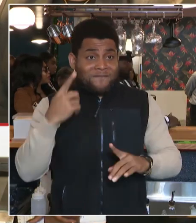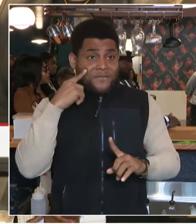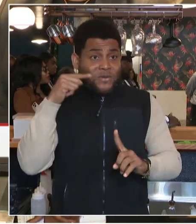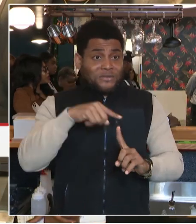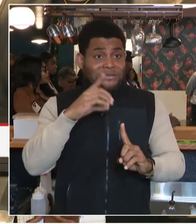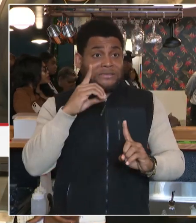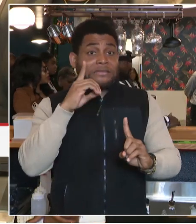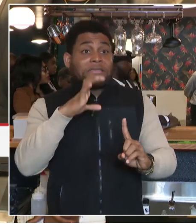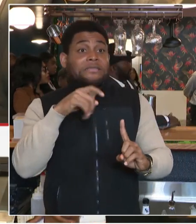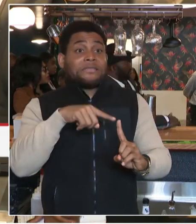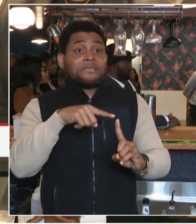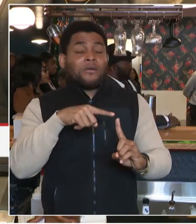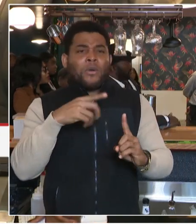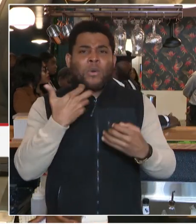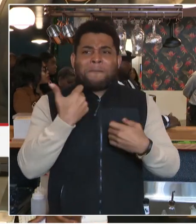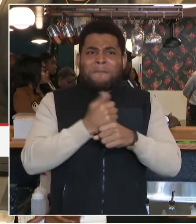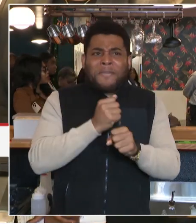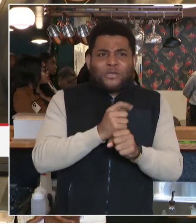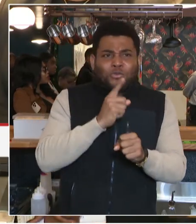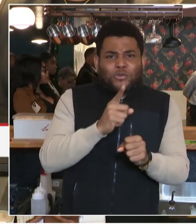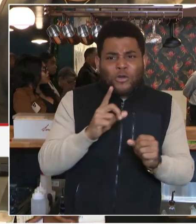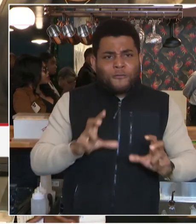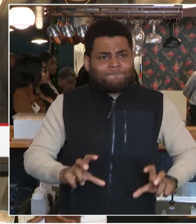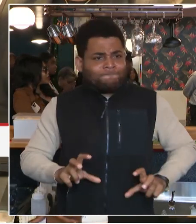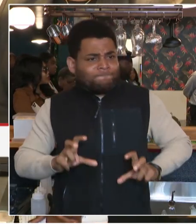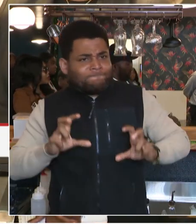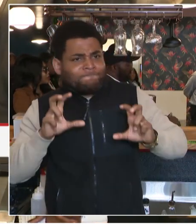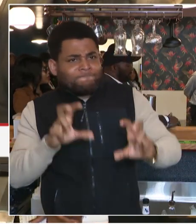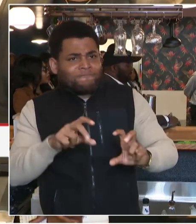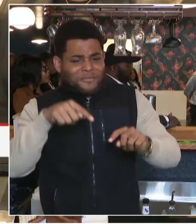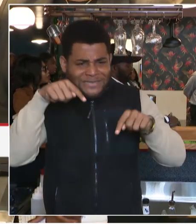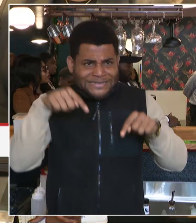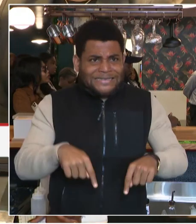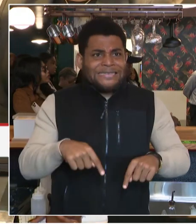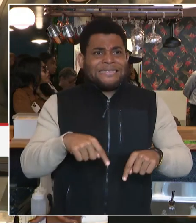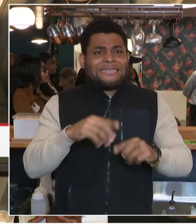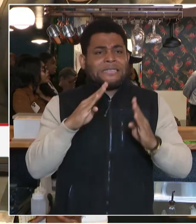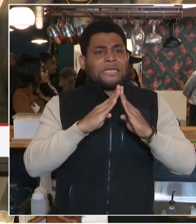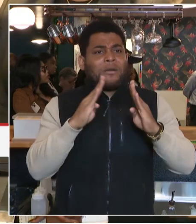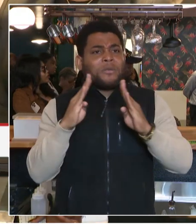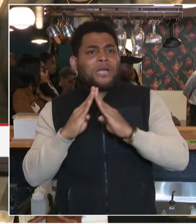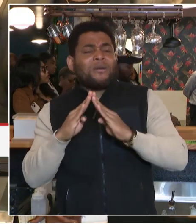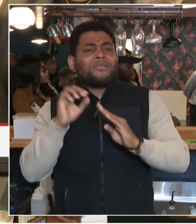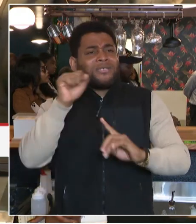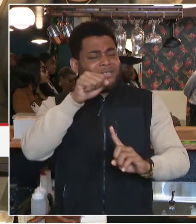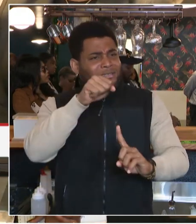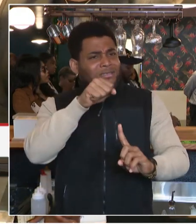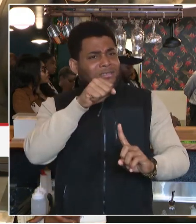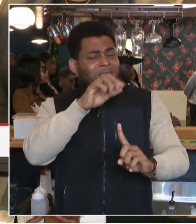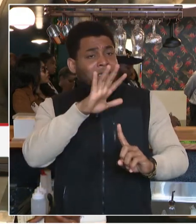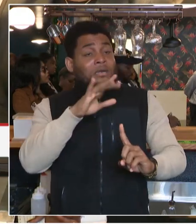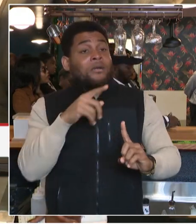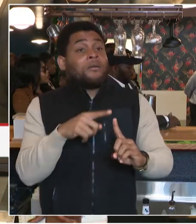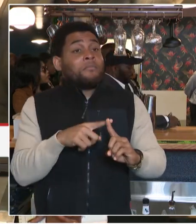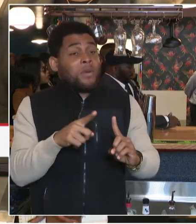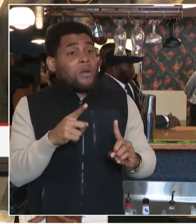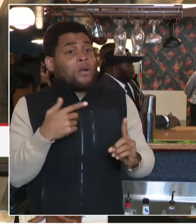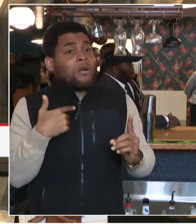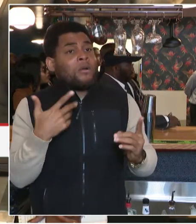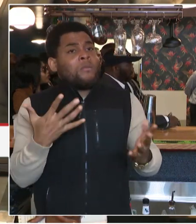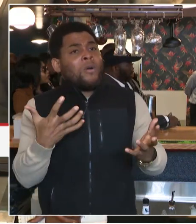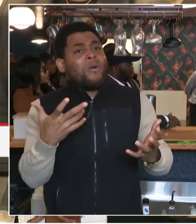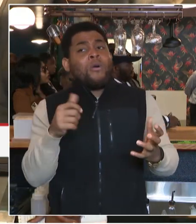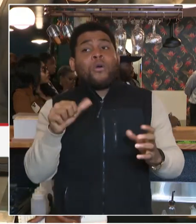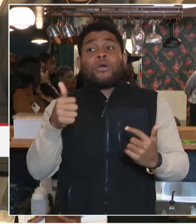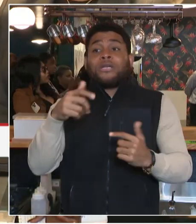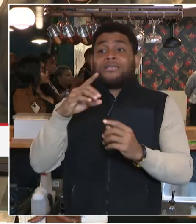the downtown so the economic engine of our city is moving. But it's also to make sure that every resident